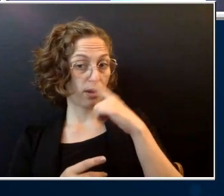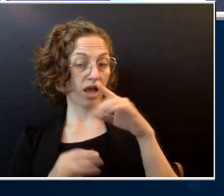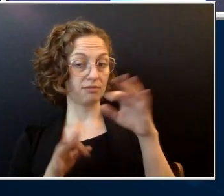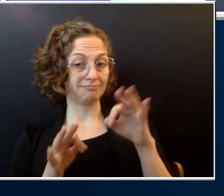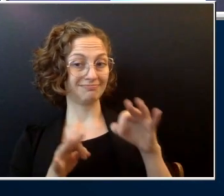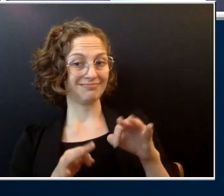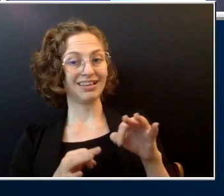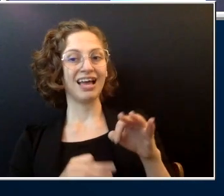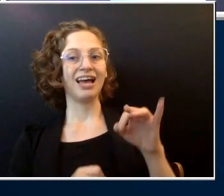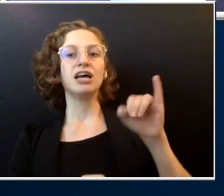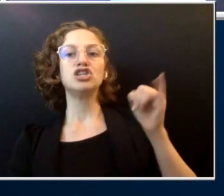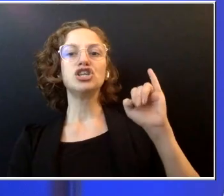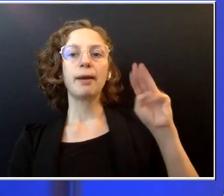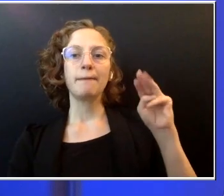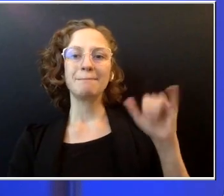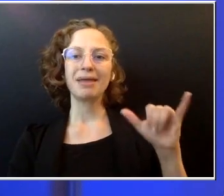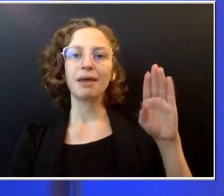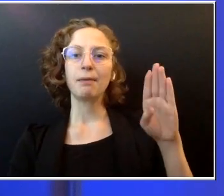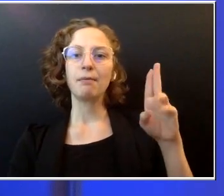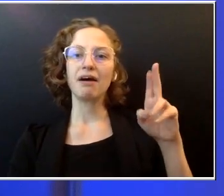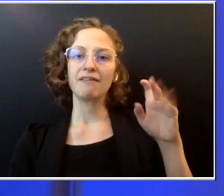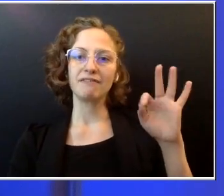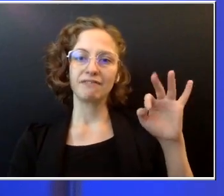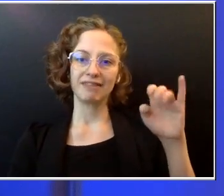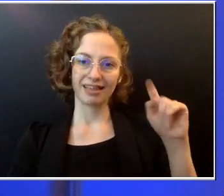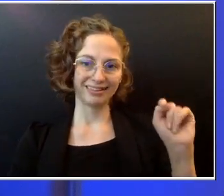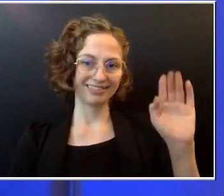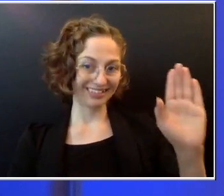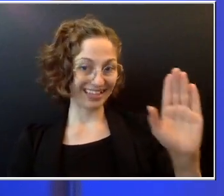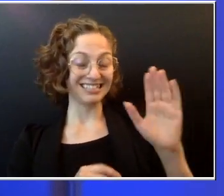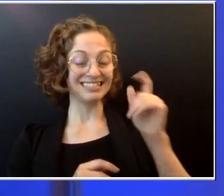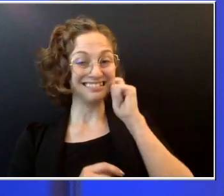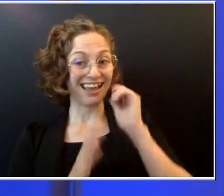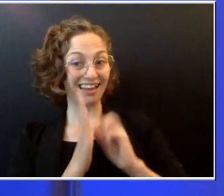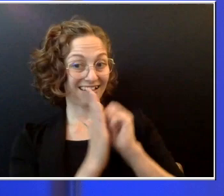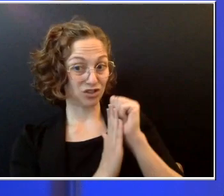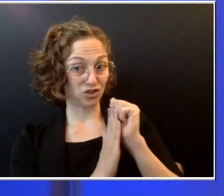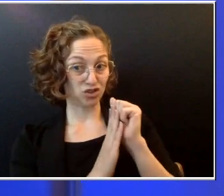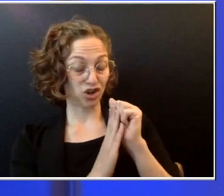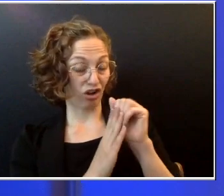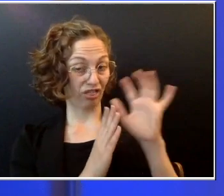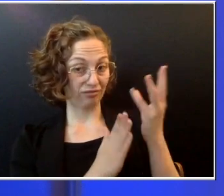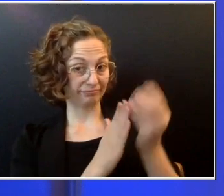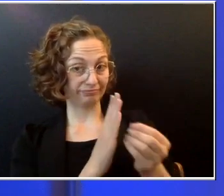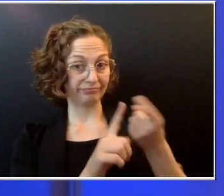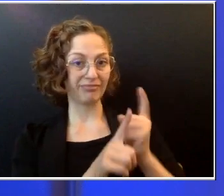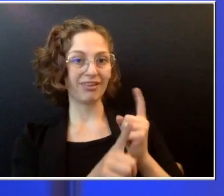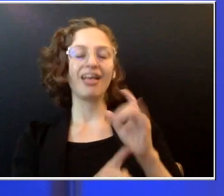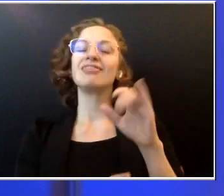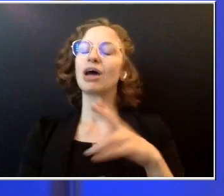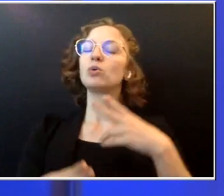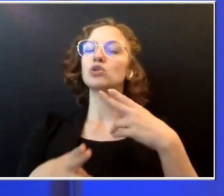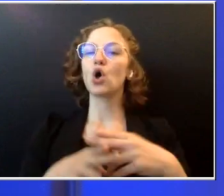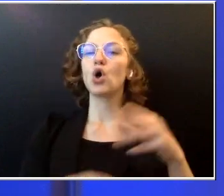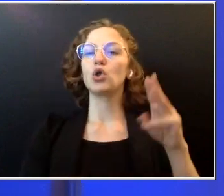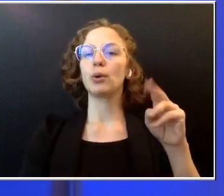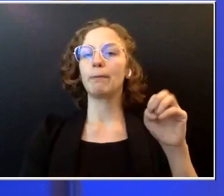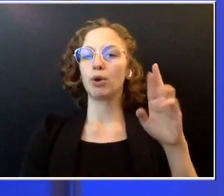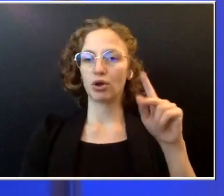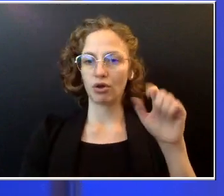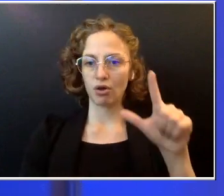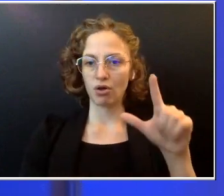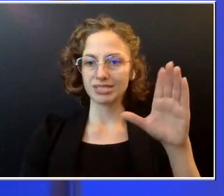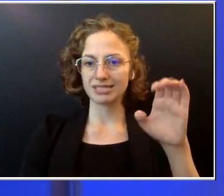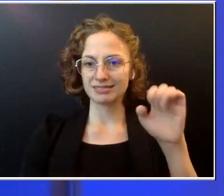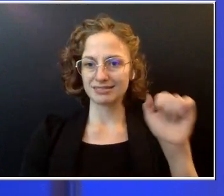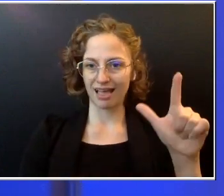from? Right. That's a cancer very different from melanoma. It's called Merkel cell carcinoma. The incidence of it is much